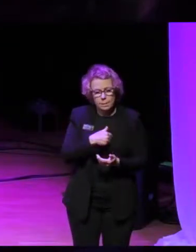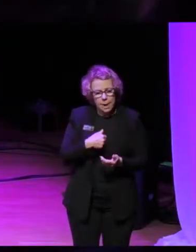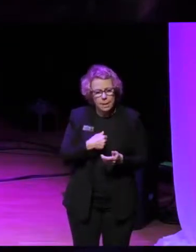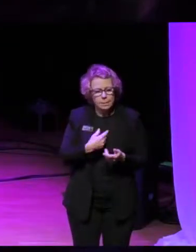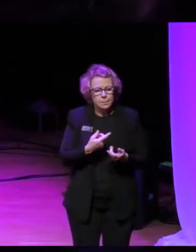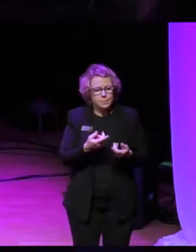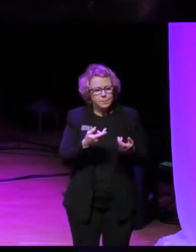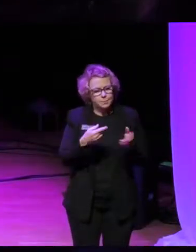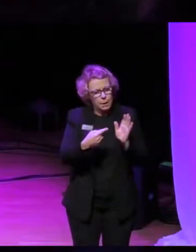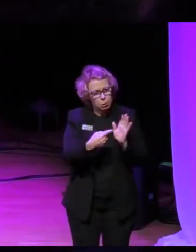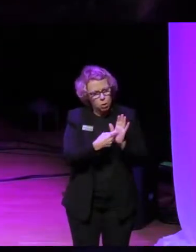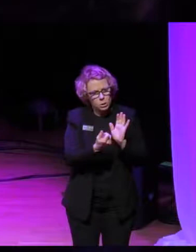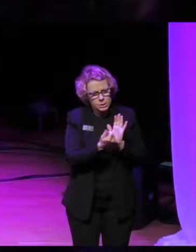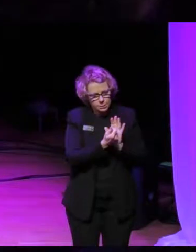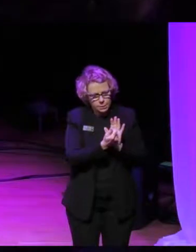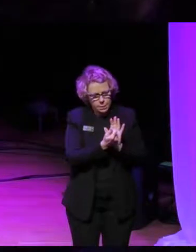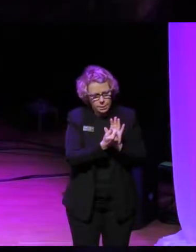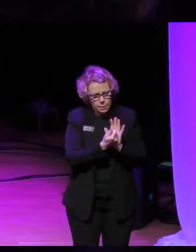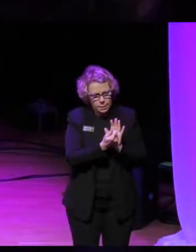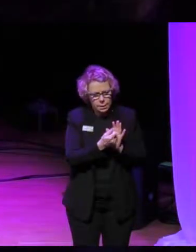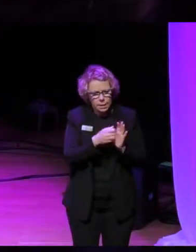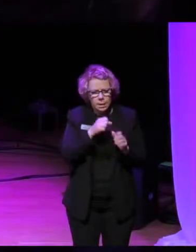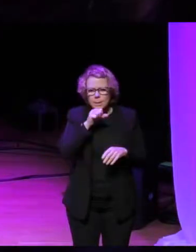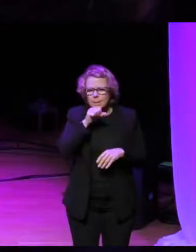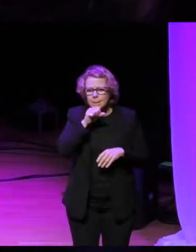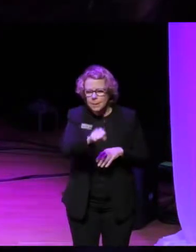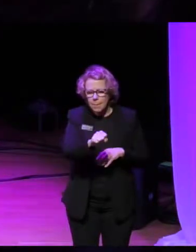year challenging the Trump administration's